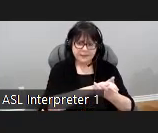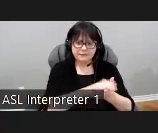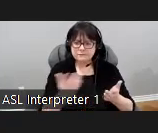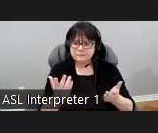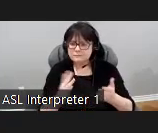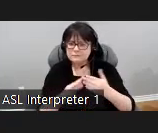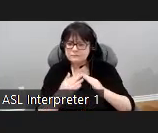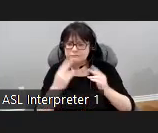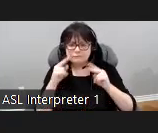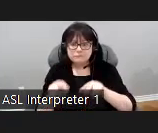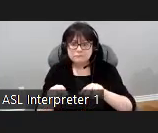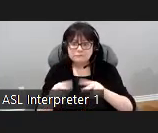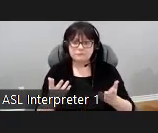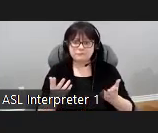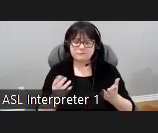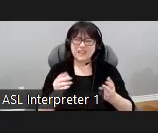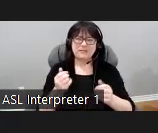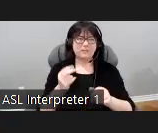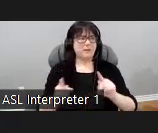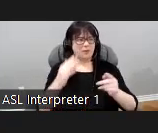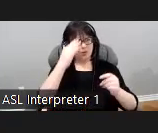wanting to not be seen, not to be